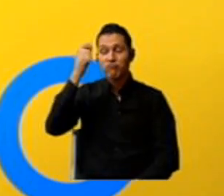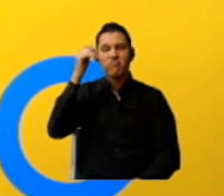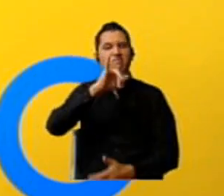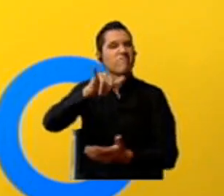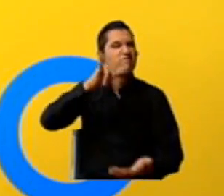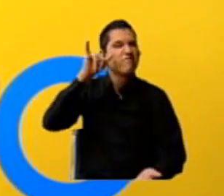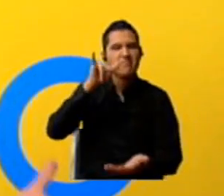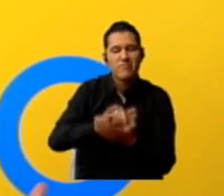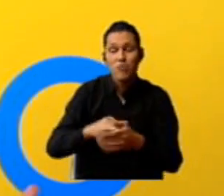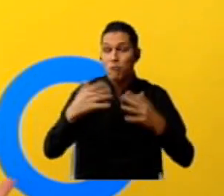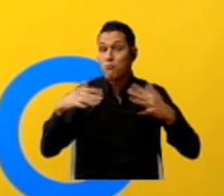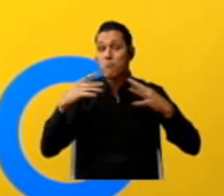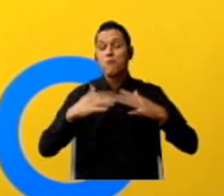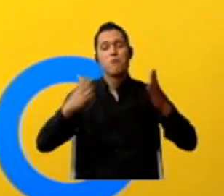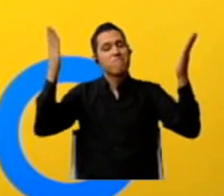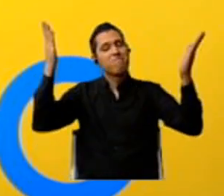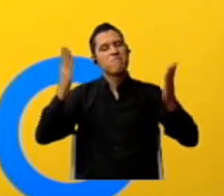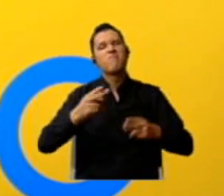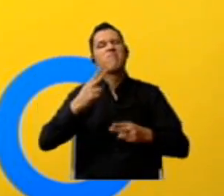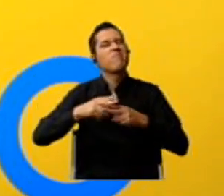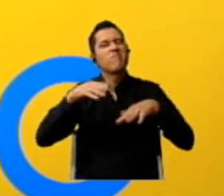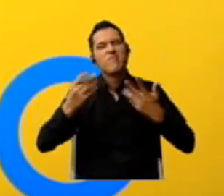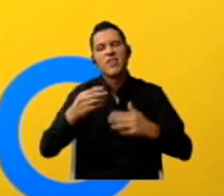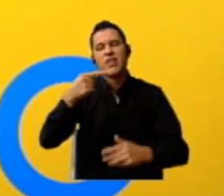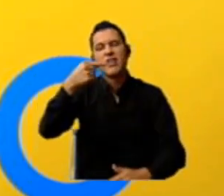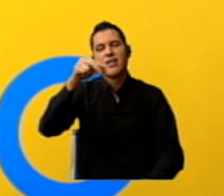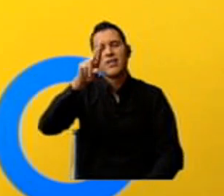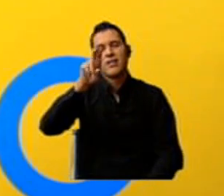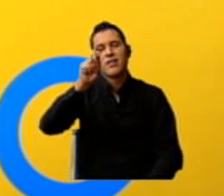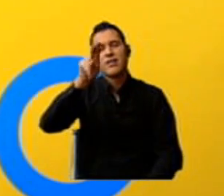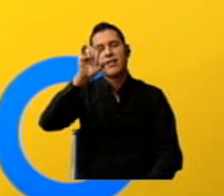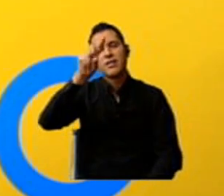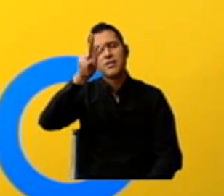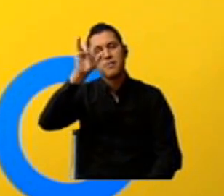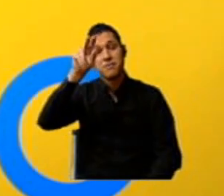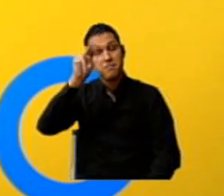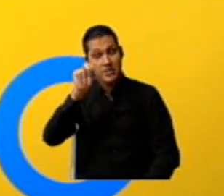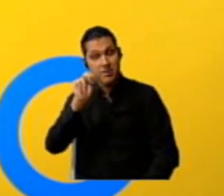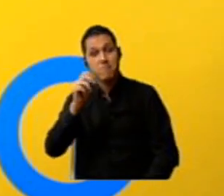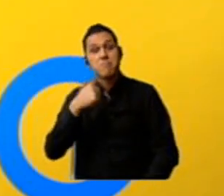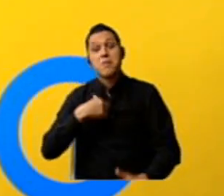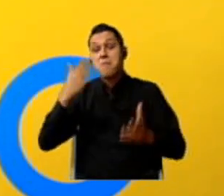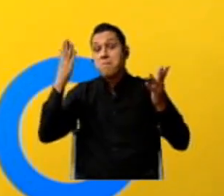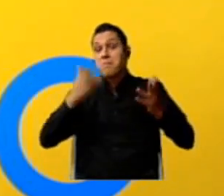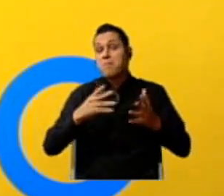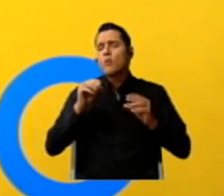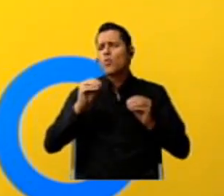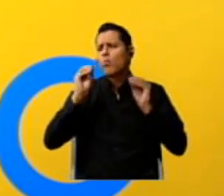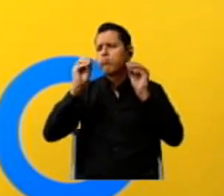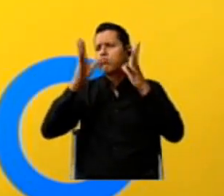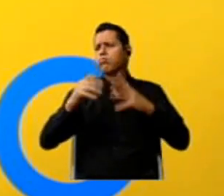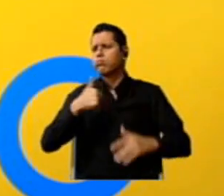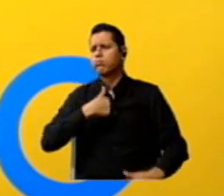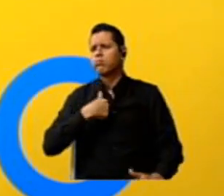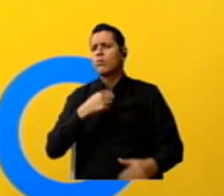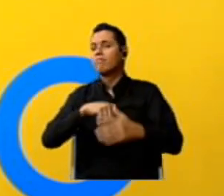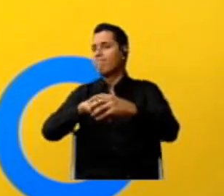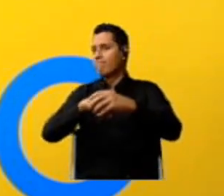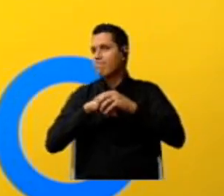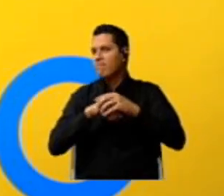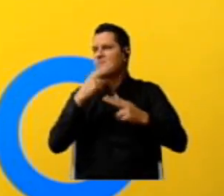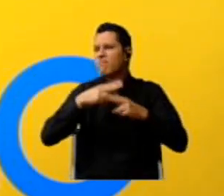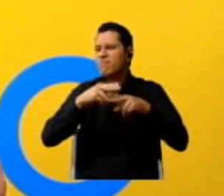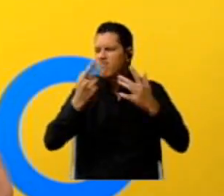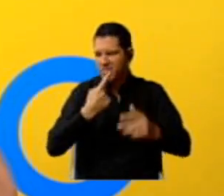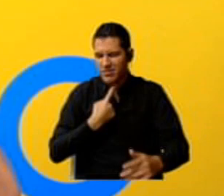Jose. Welcome, my name is Greivin Sánchez, and I'm going to be your English teacher. What is your name? Tell